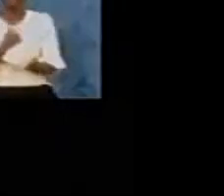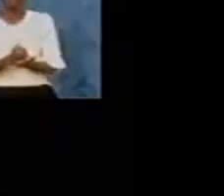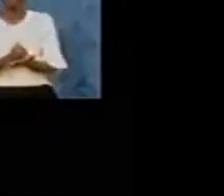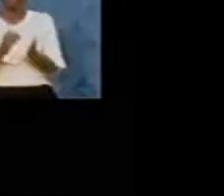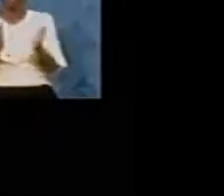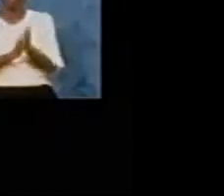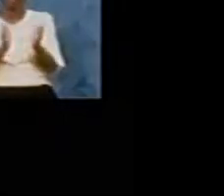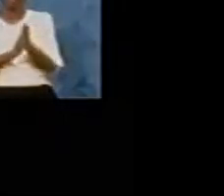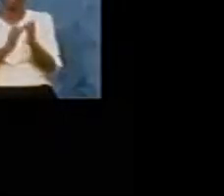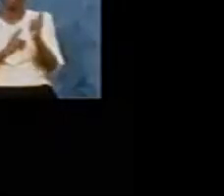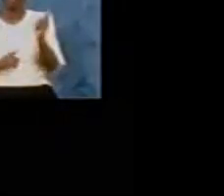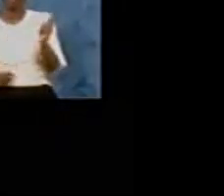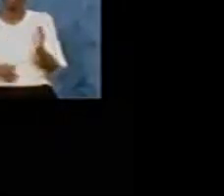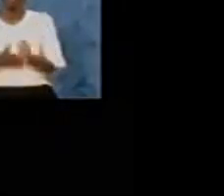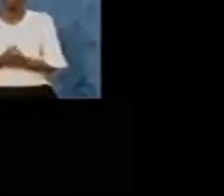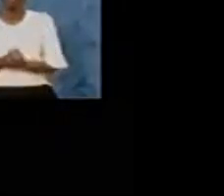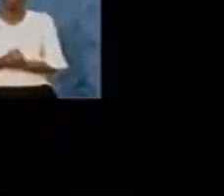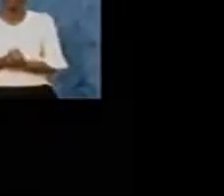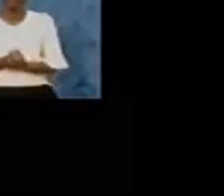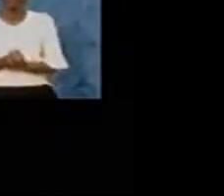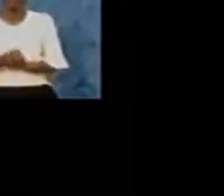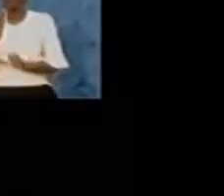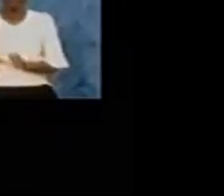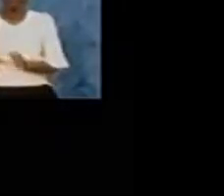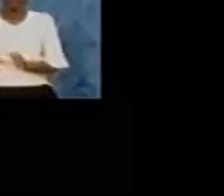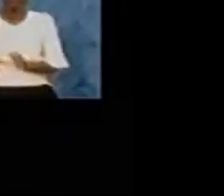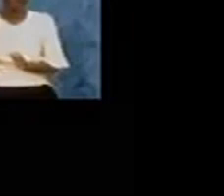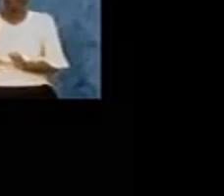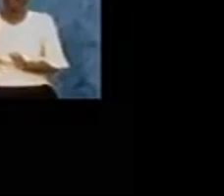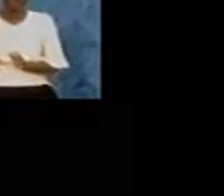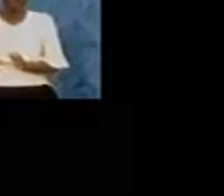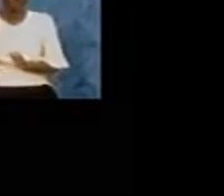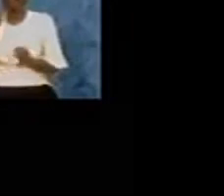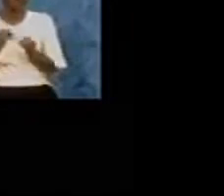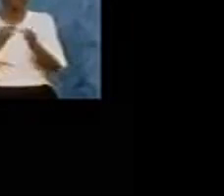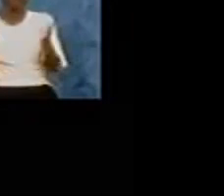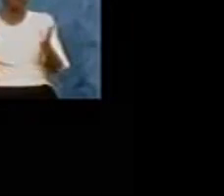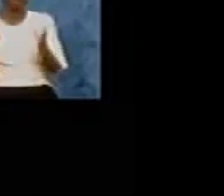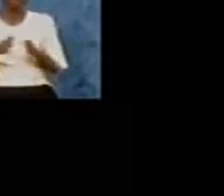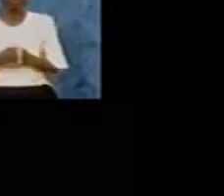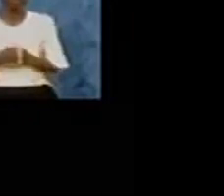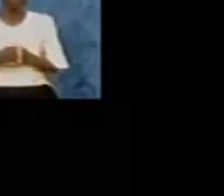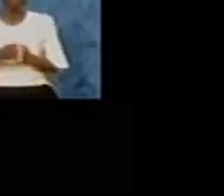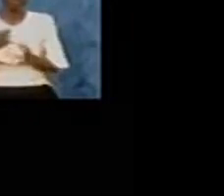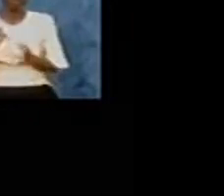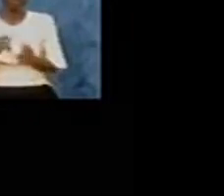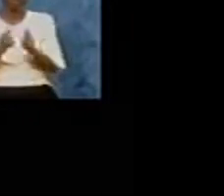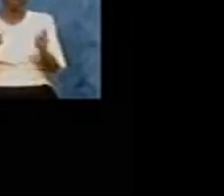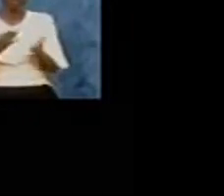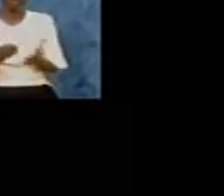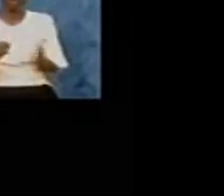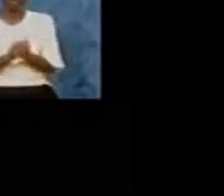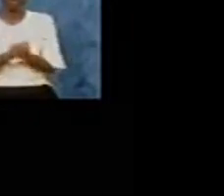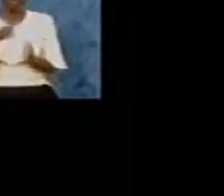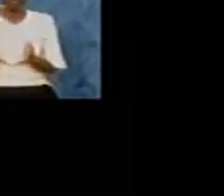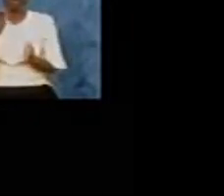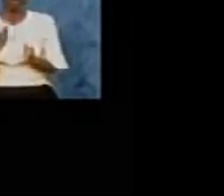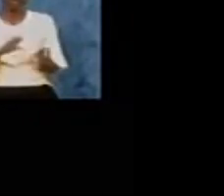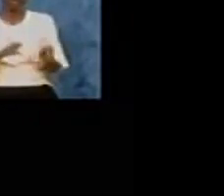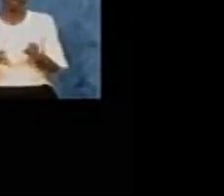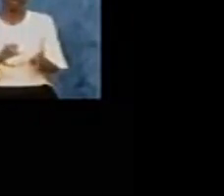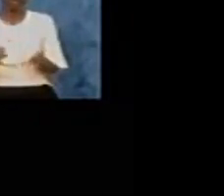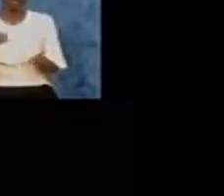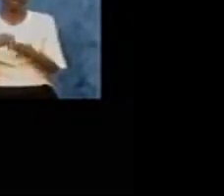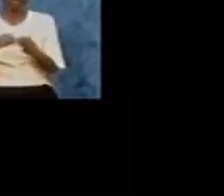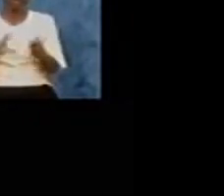bound of great things God is doing I miss globally online as well as in this